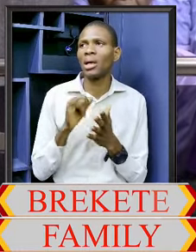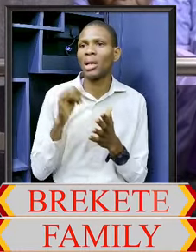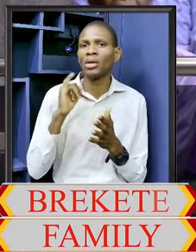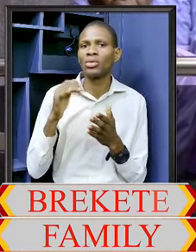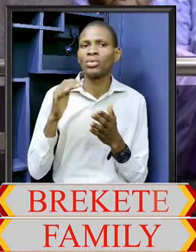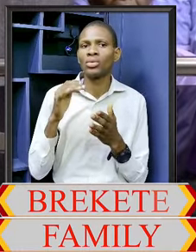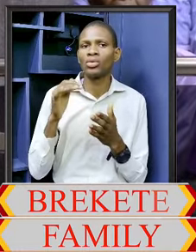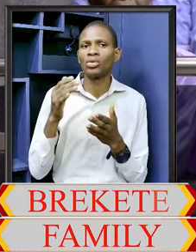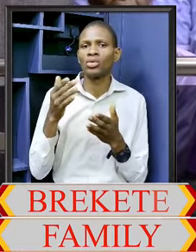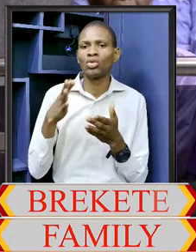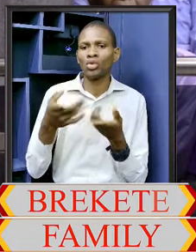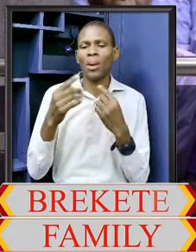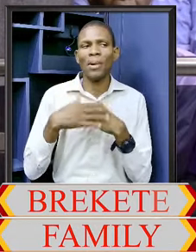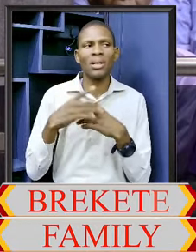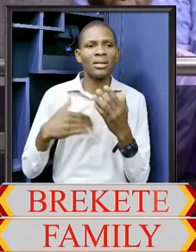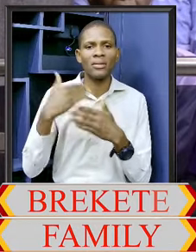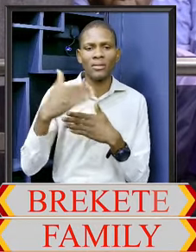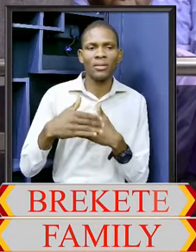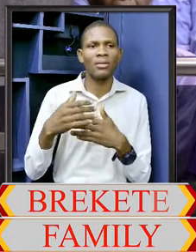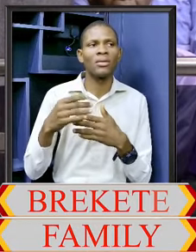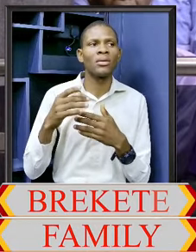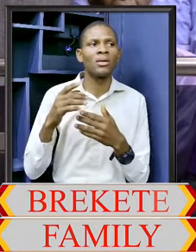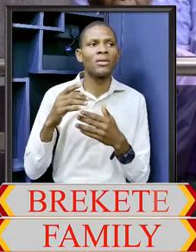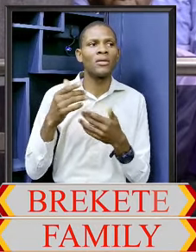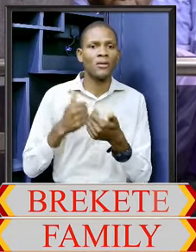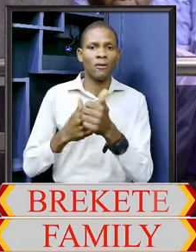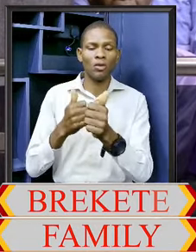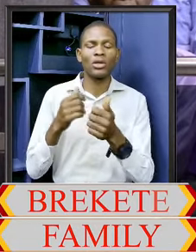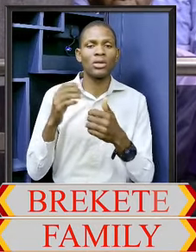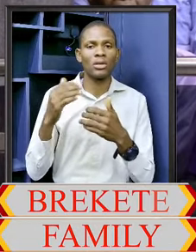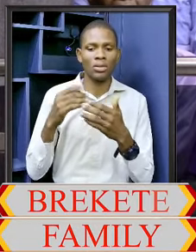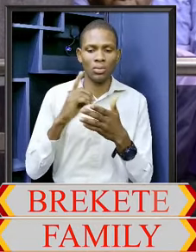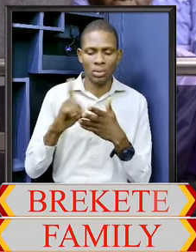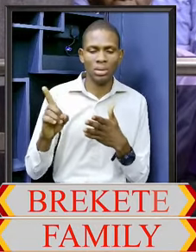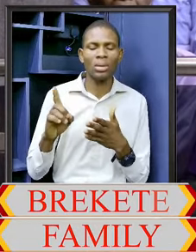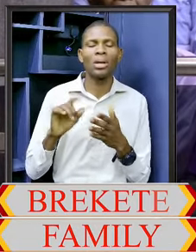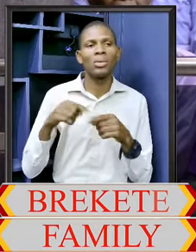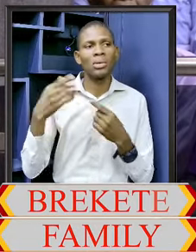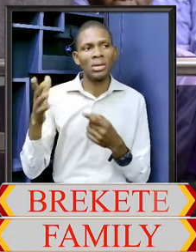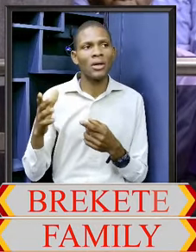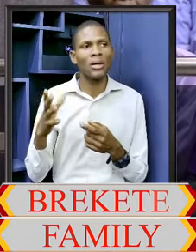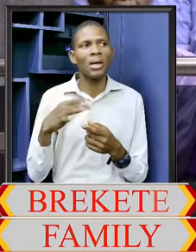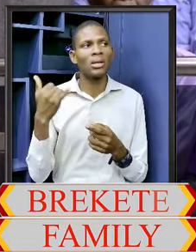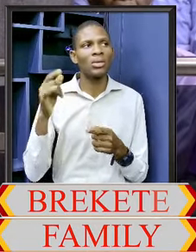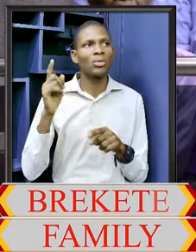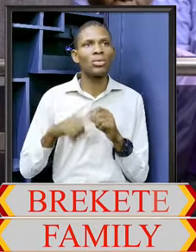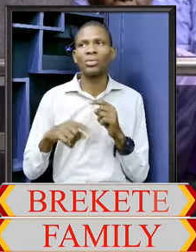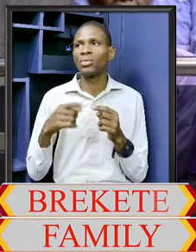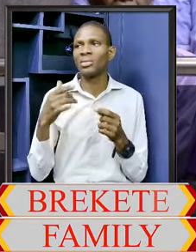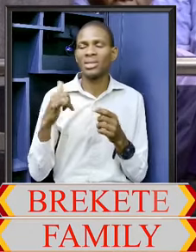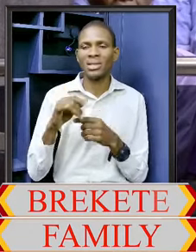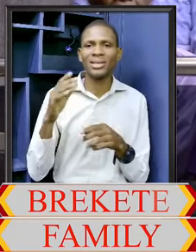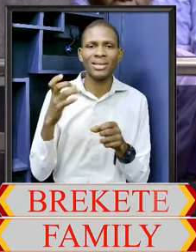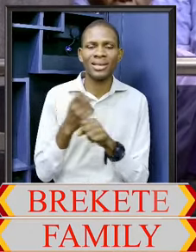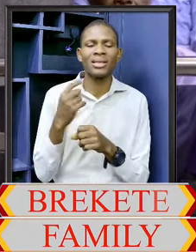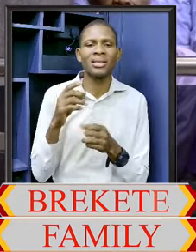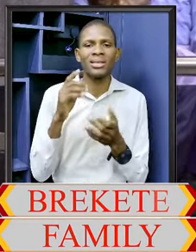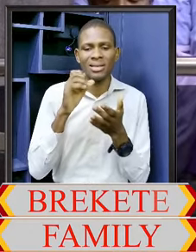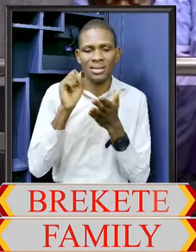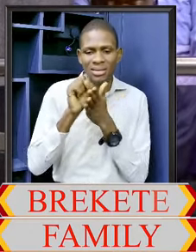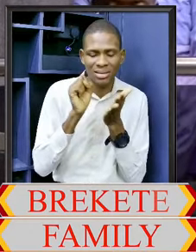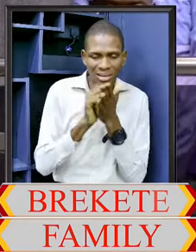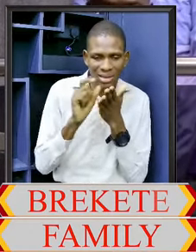back the following week. So I came back the following week. They couldn't still get the